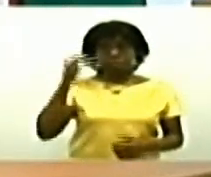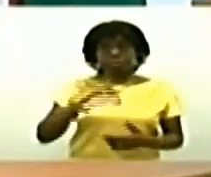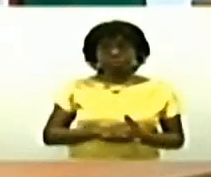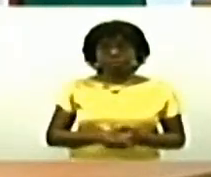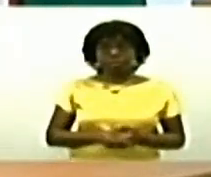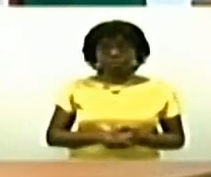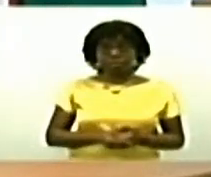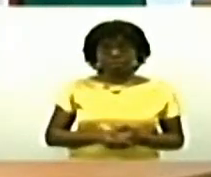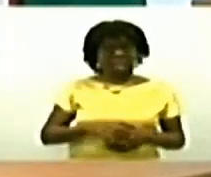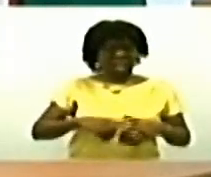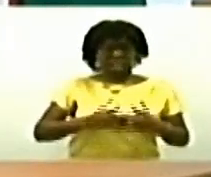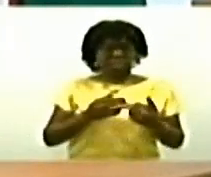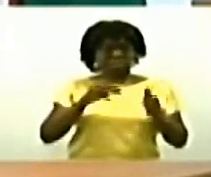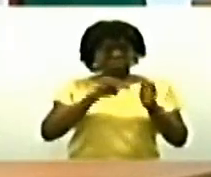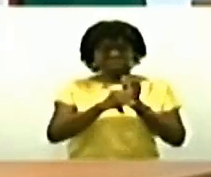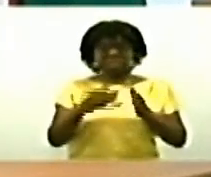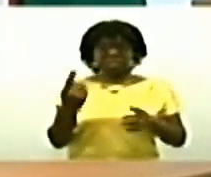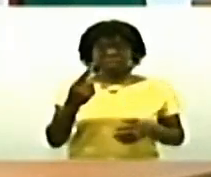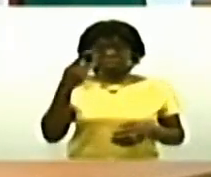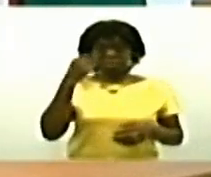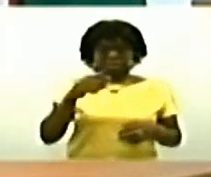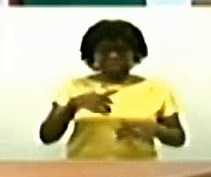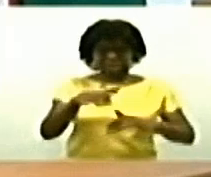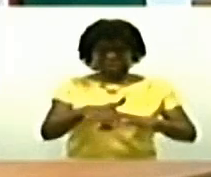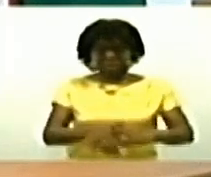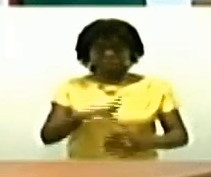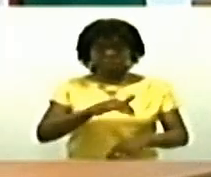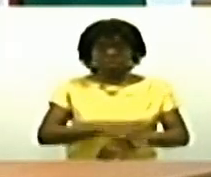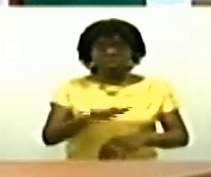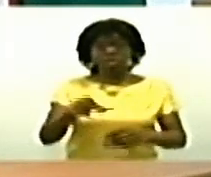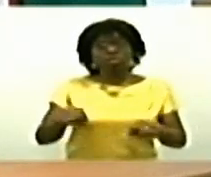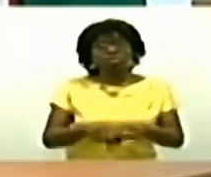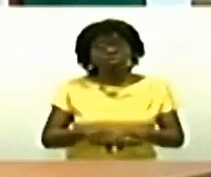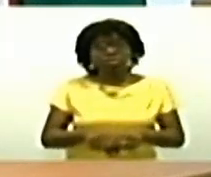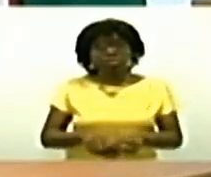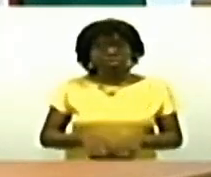How do you murder someone because they step on your sneakers?